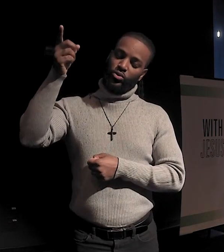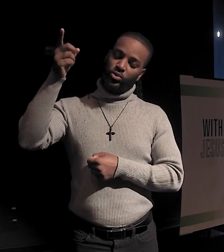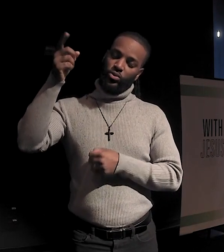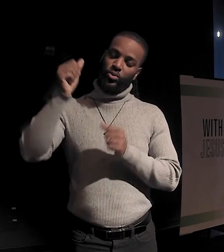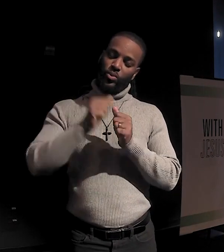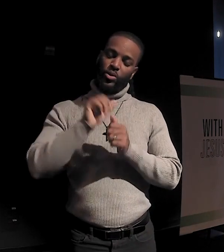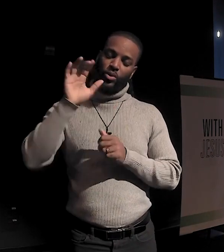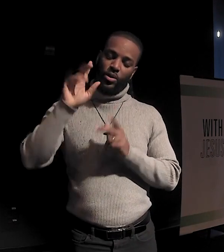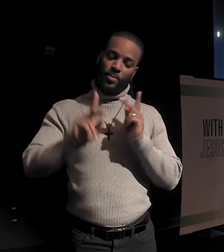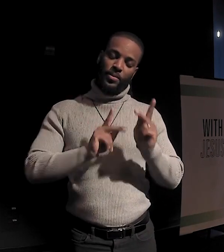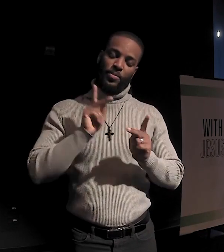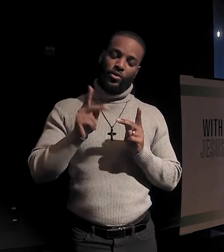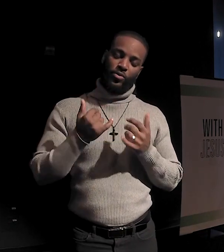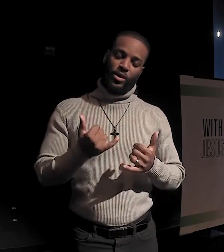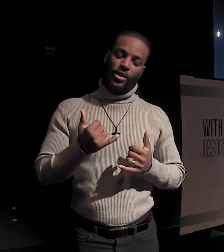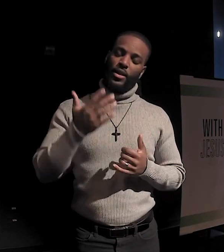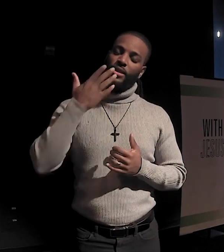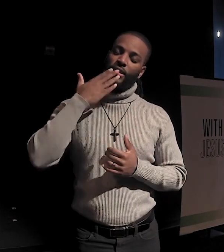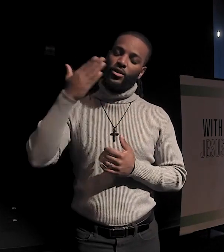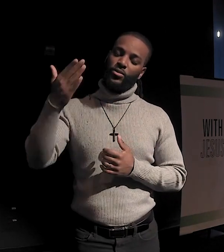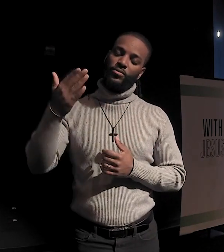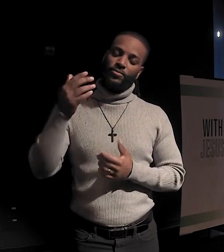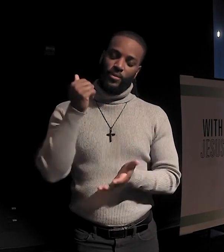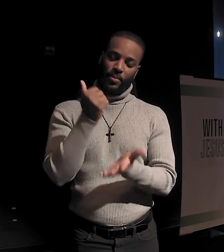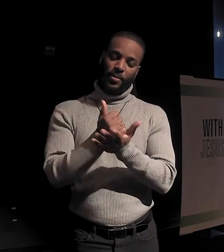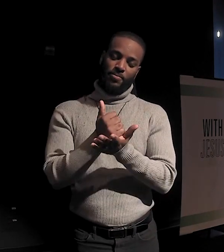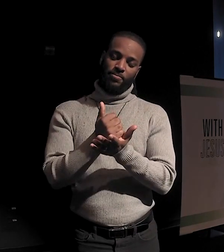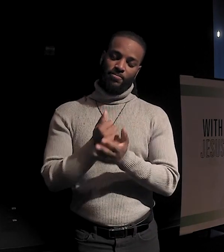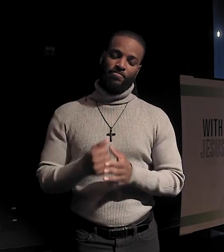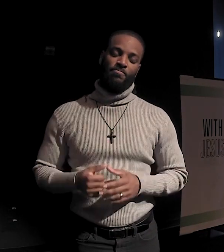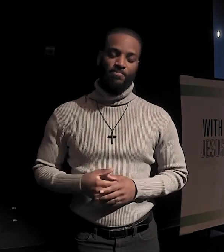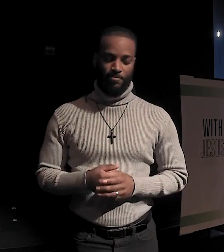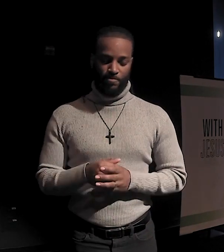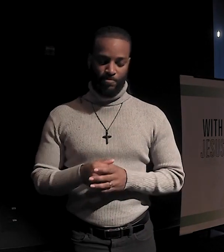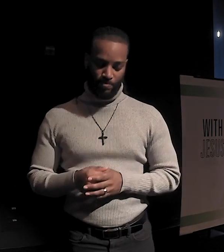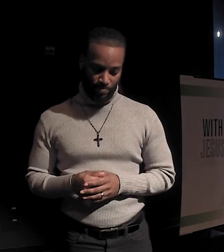through your people in this time. Thank you. Amen.